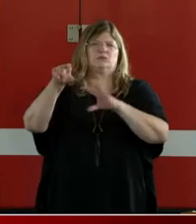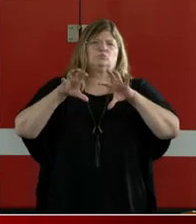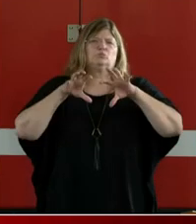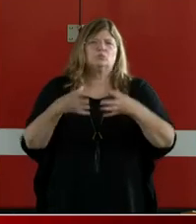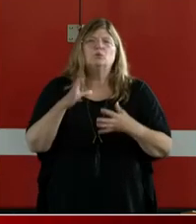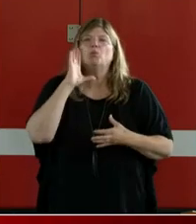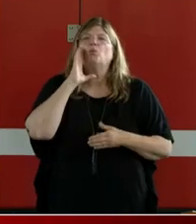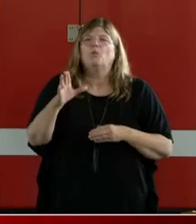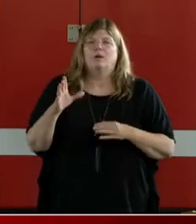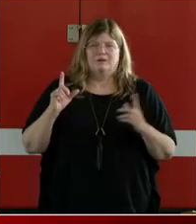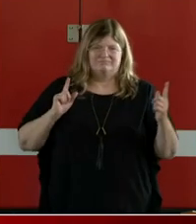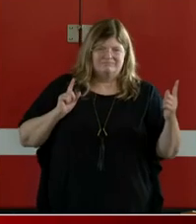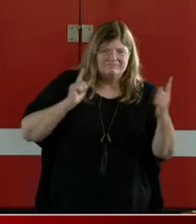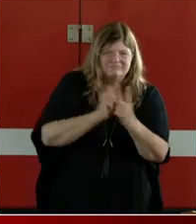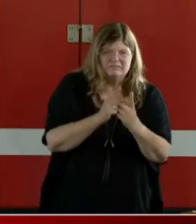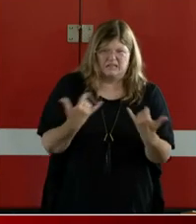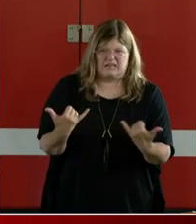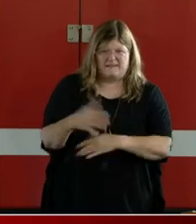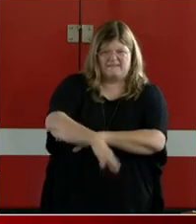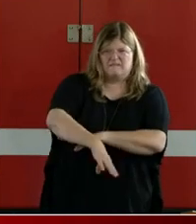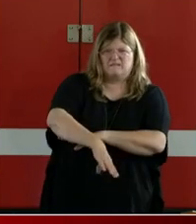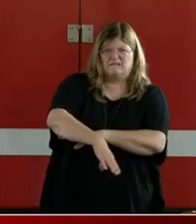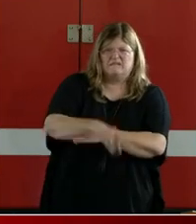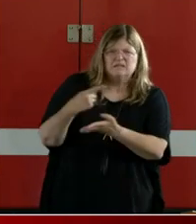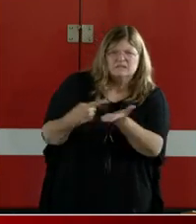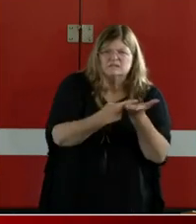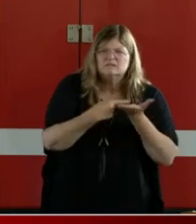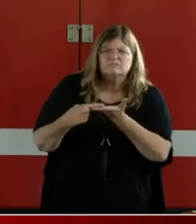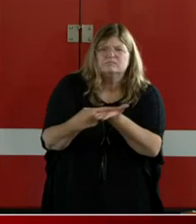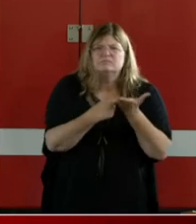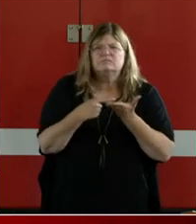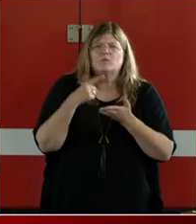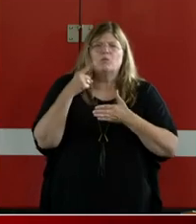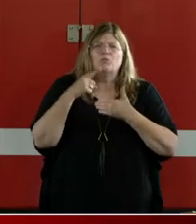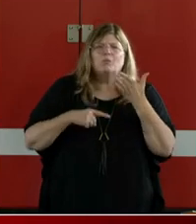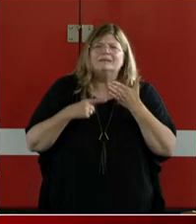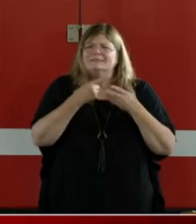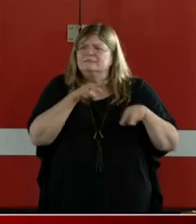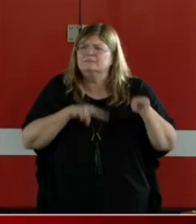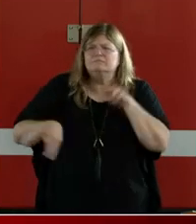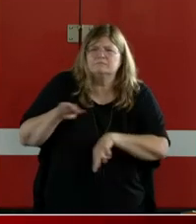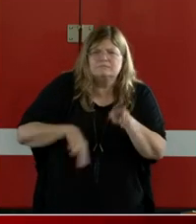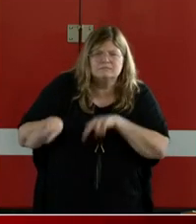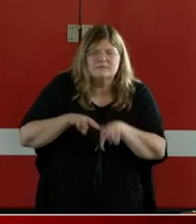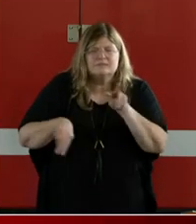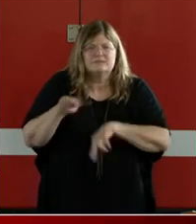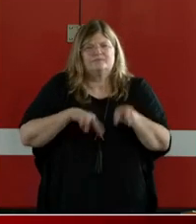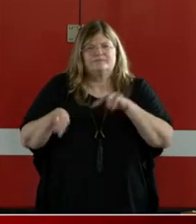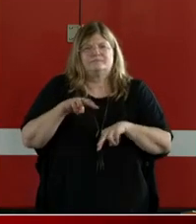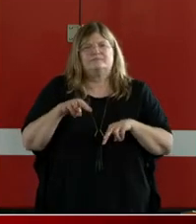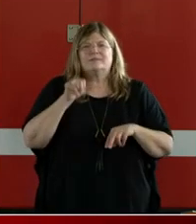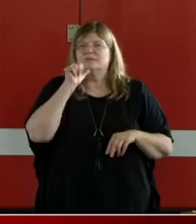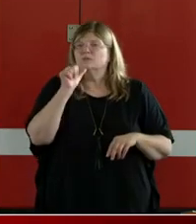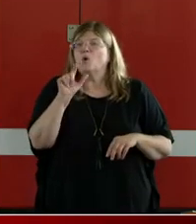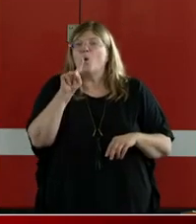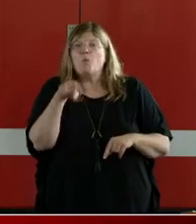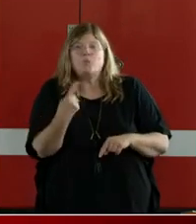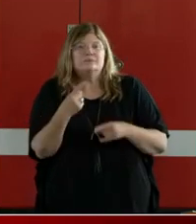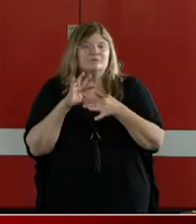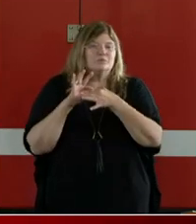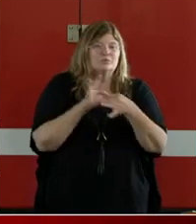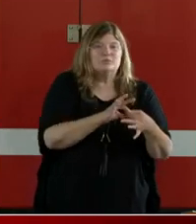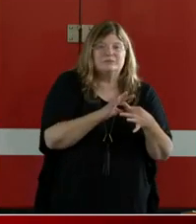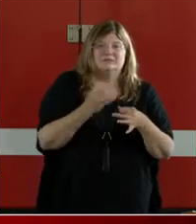this evening to talk to them about some of the things that they're looking at, not only as it relates to last night